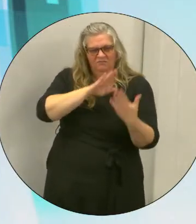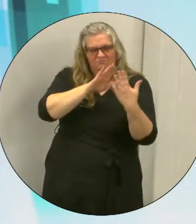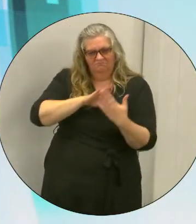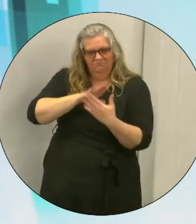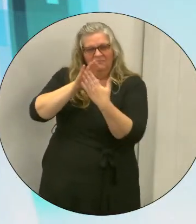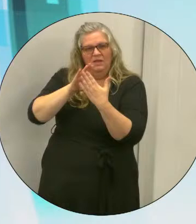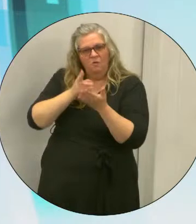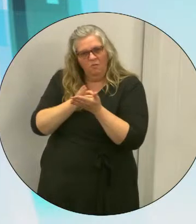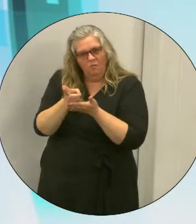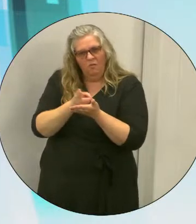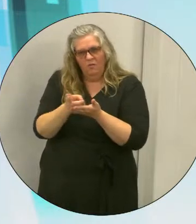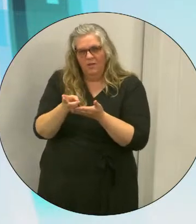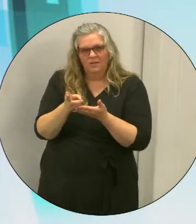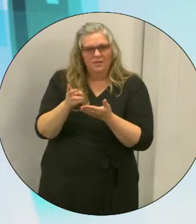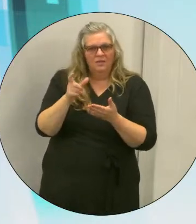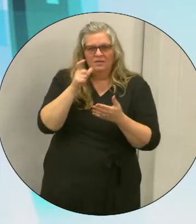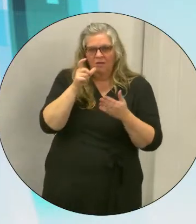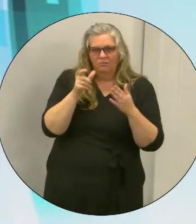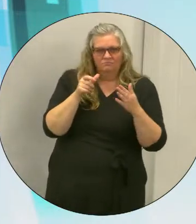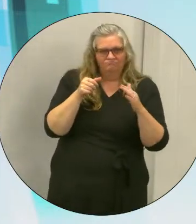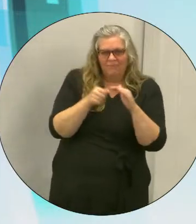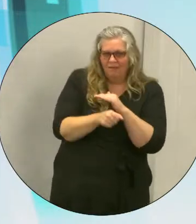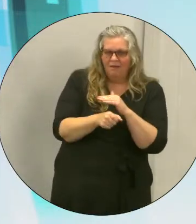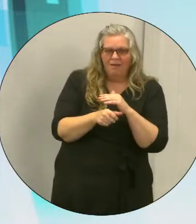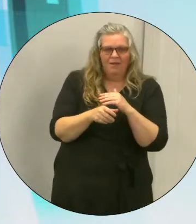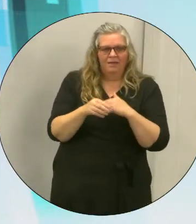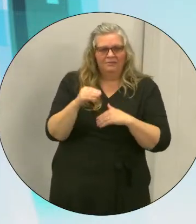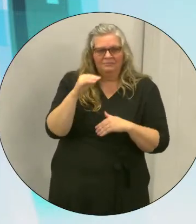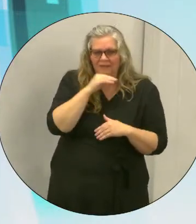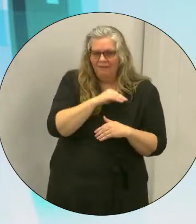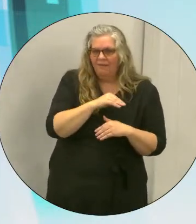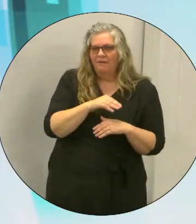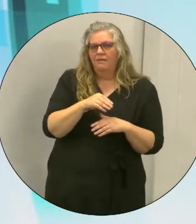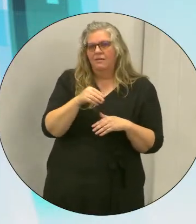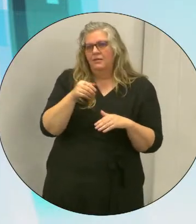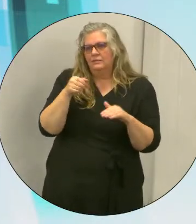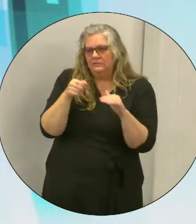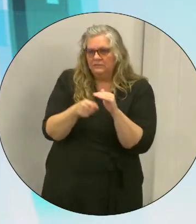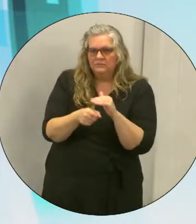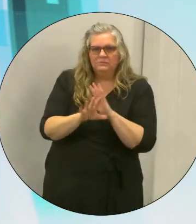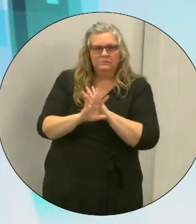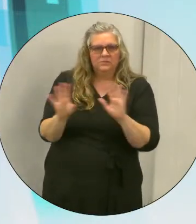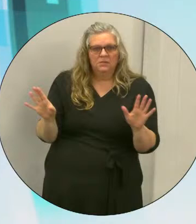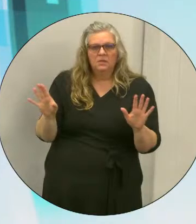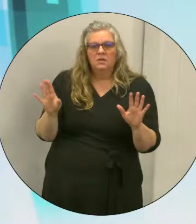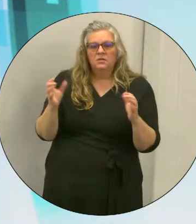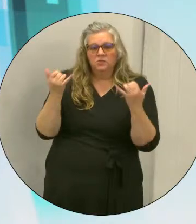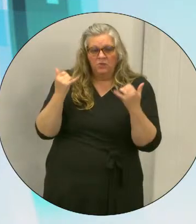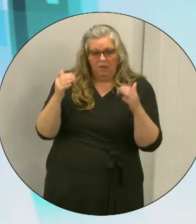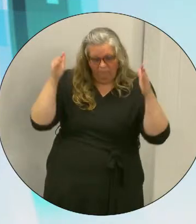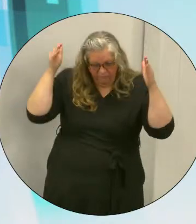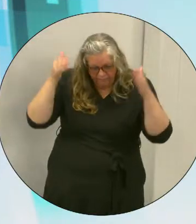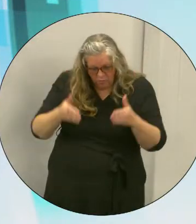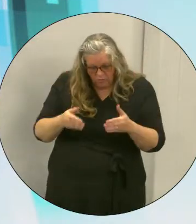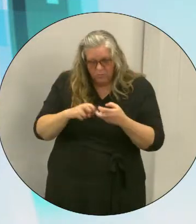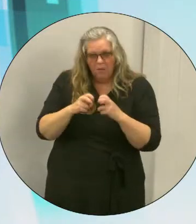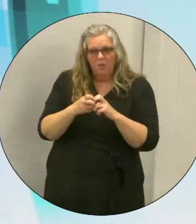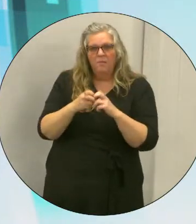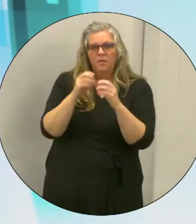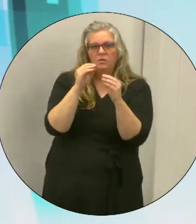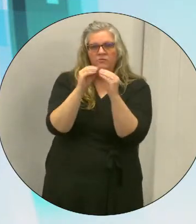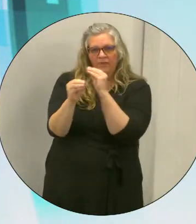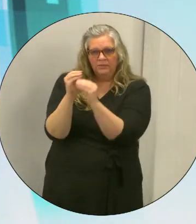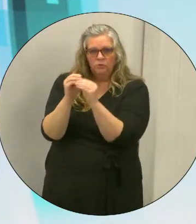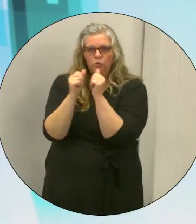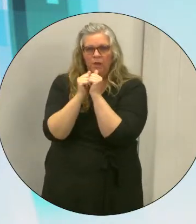honestly. No more smoke and mirrors, no more secrets. Let's turn the light on our problems and fix them